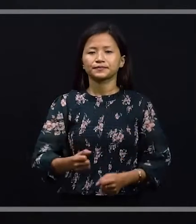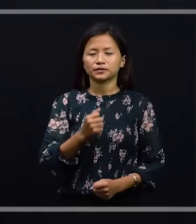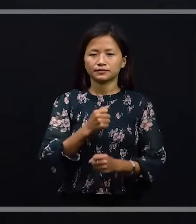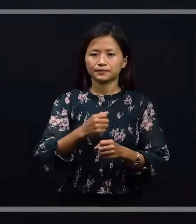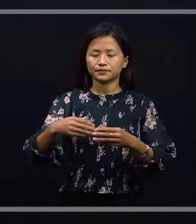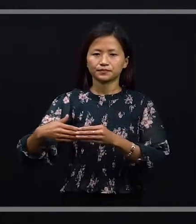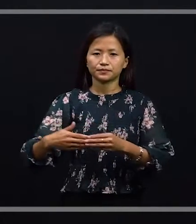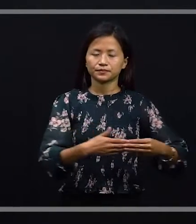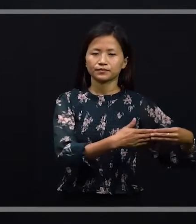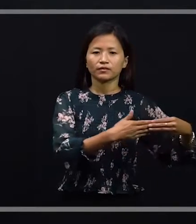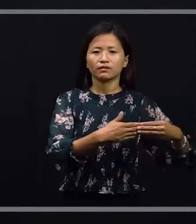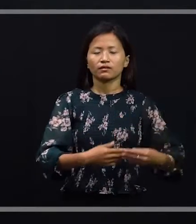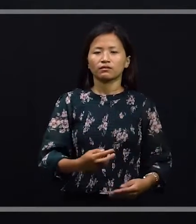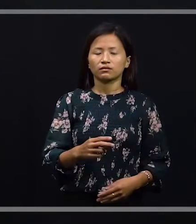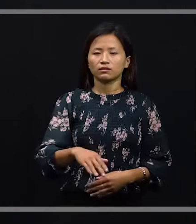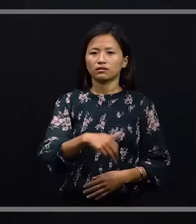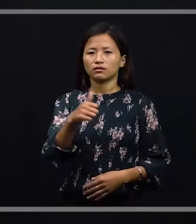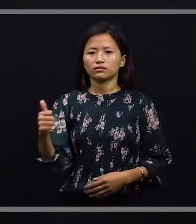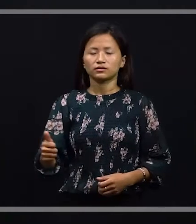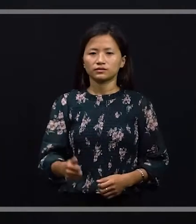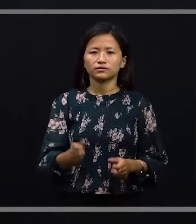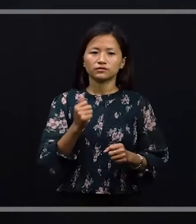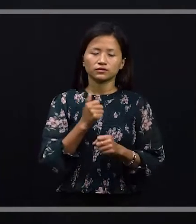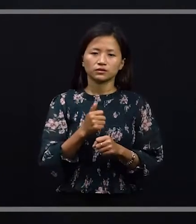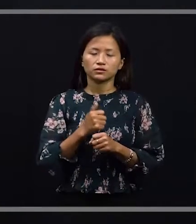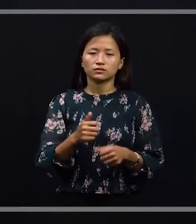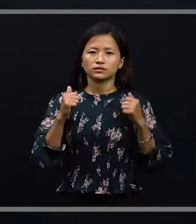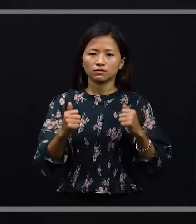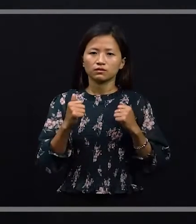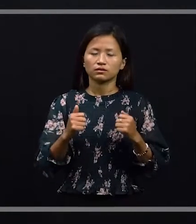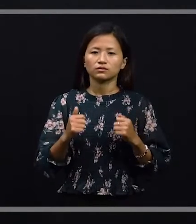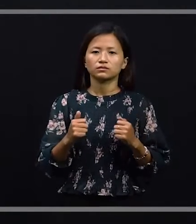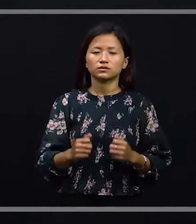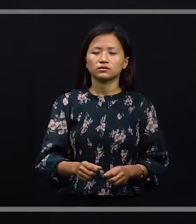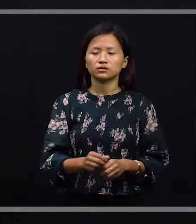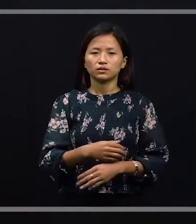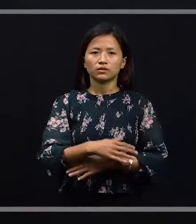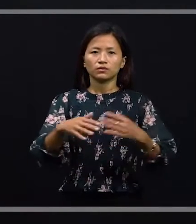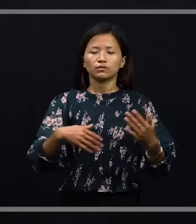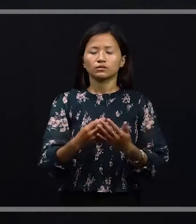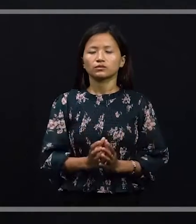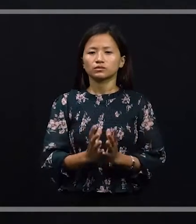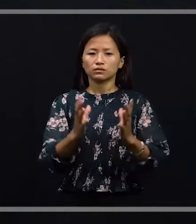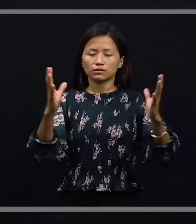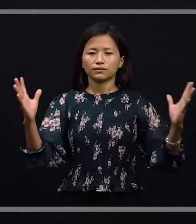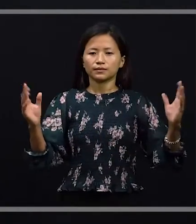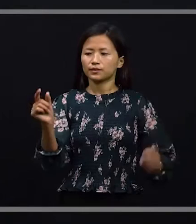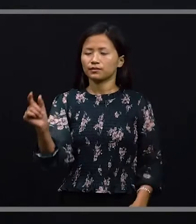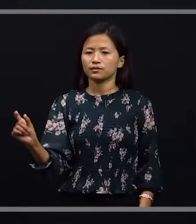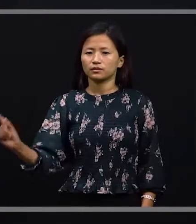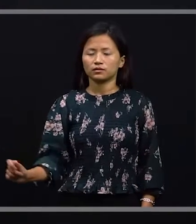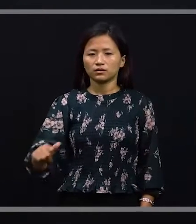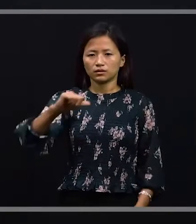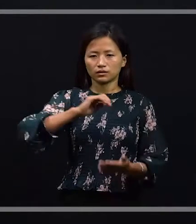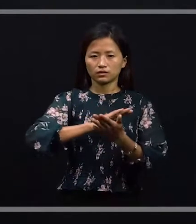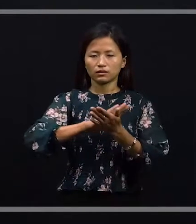it will be against their law. So there were so many evils in the caste system. Then coming to the next one, that is the